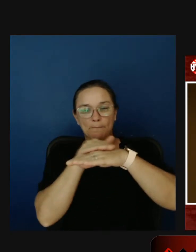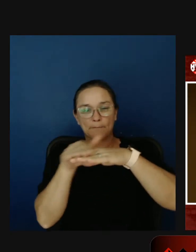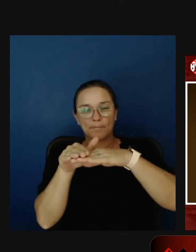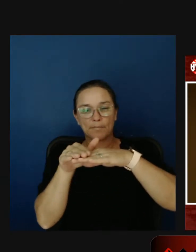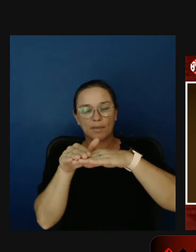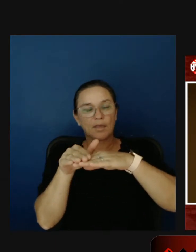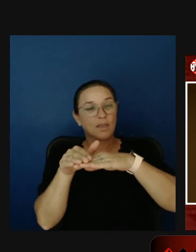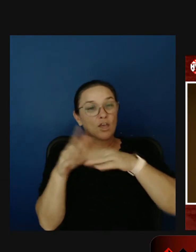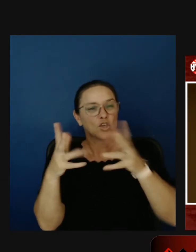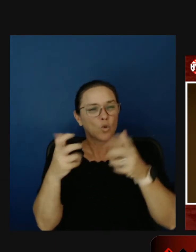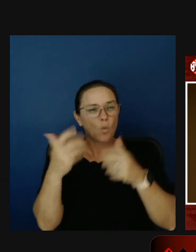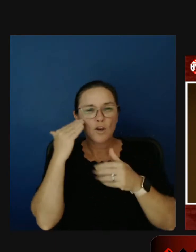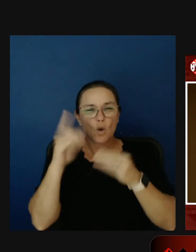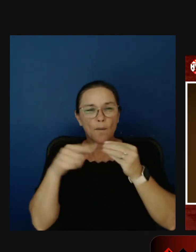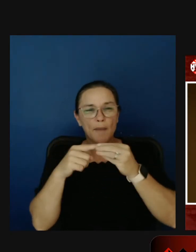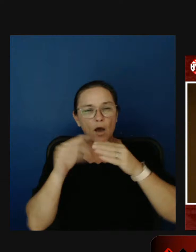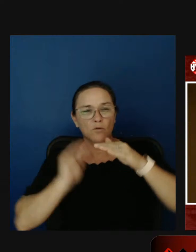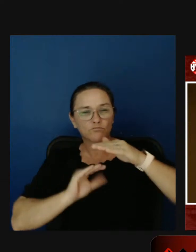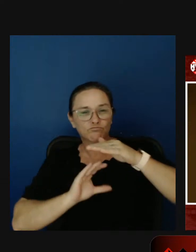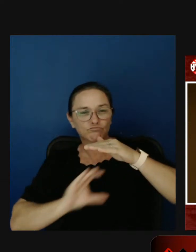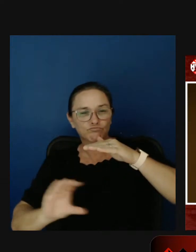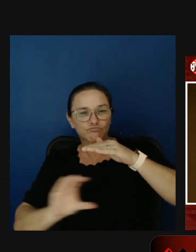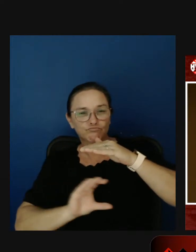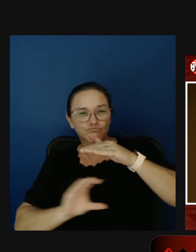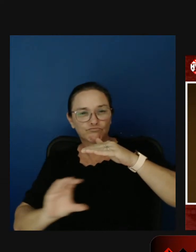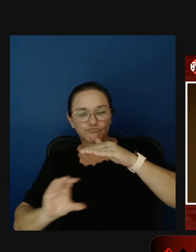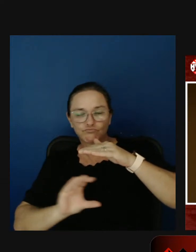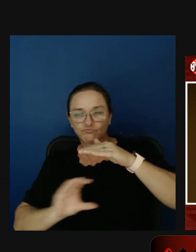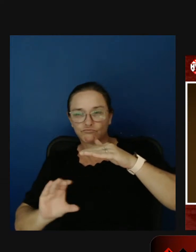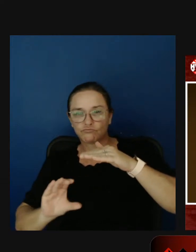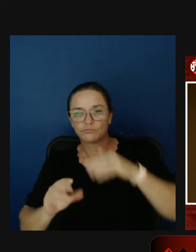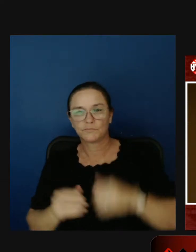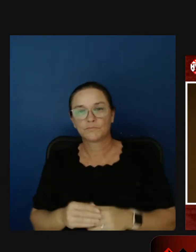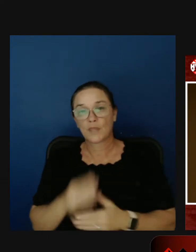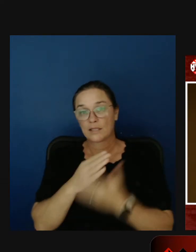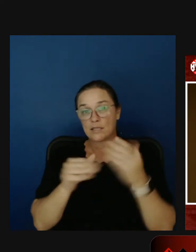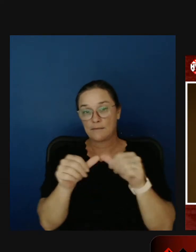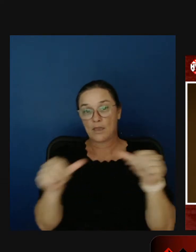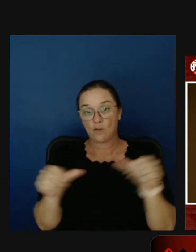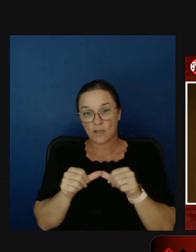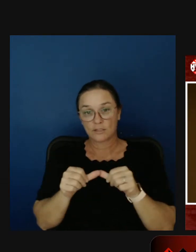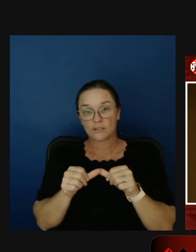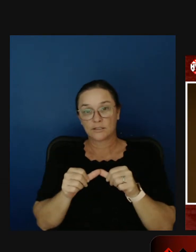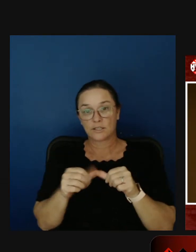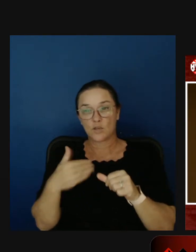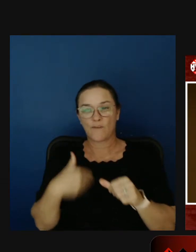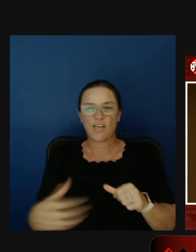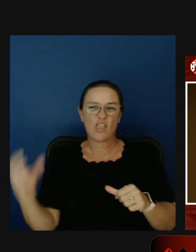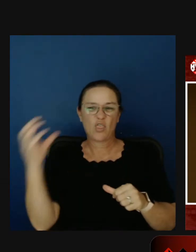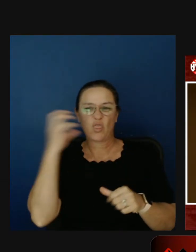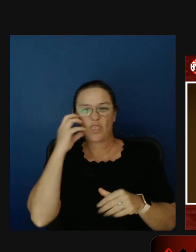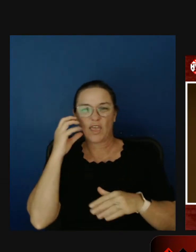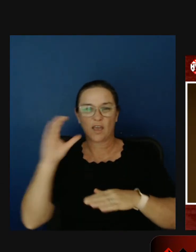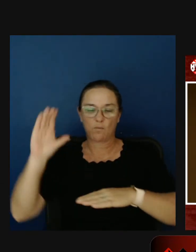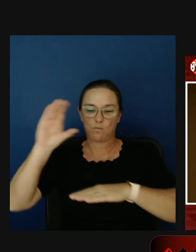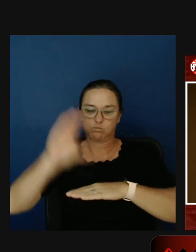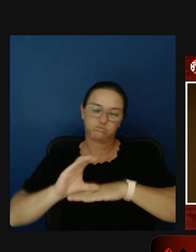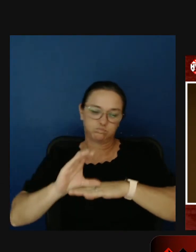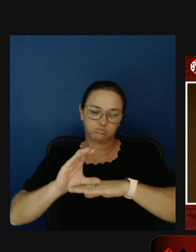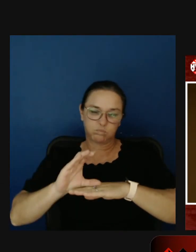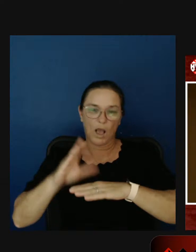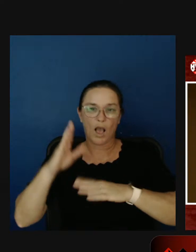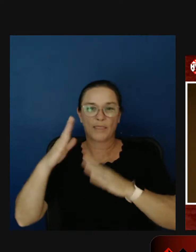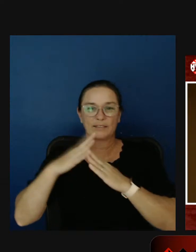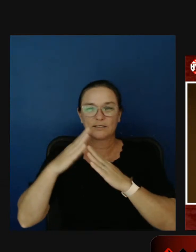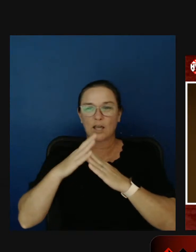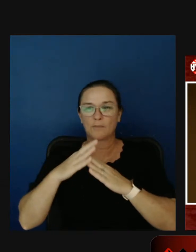bedrock. But some areas, you get really thick deposits on top, so it's hard to map